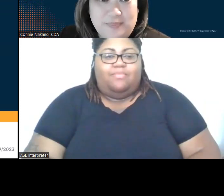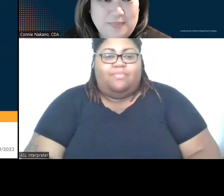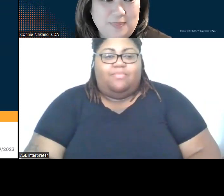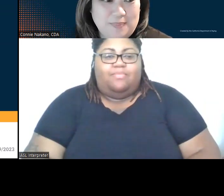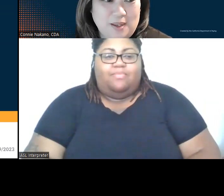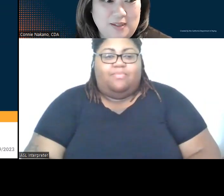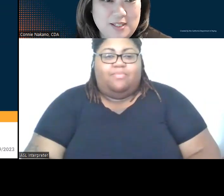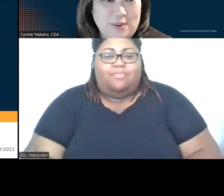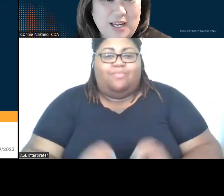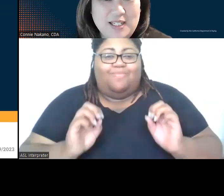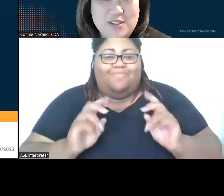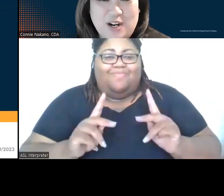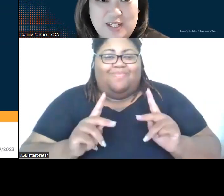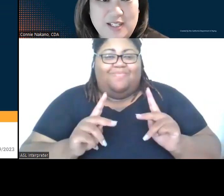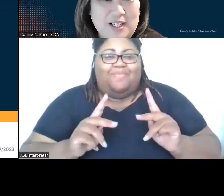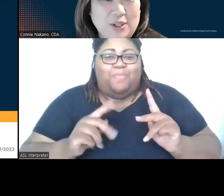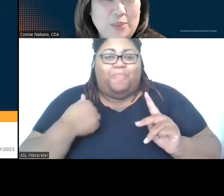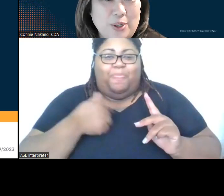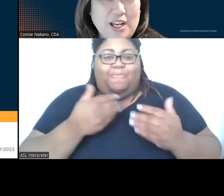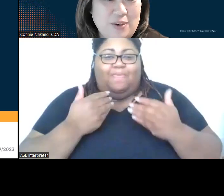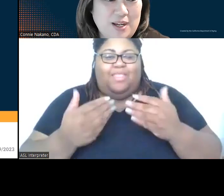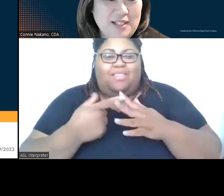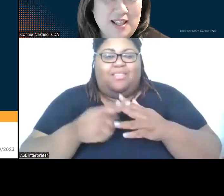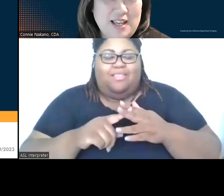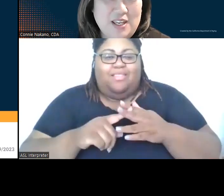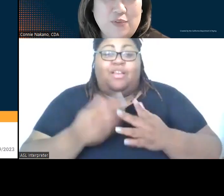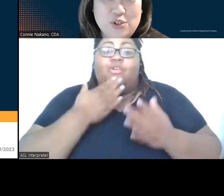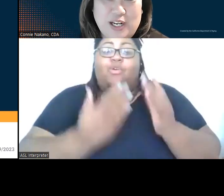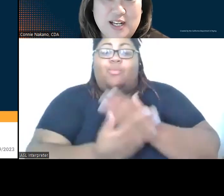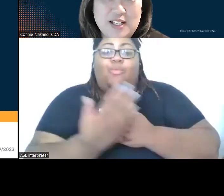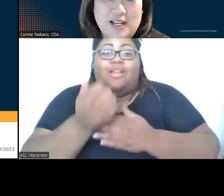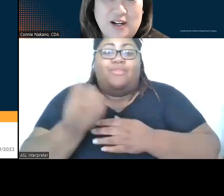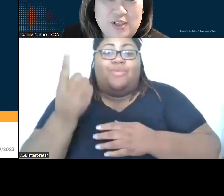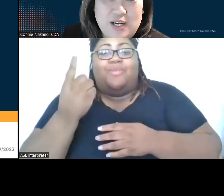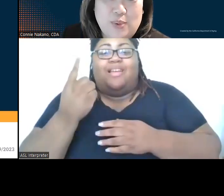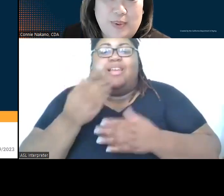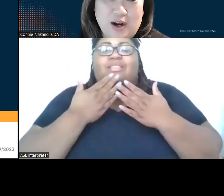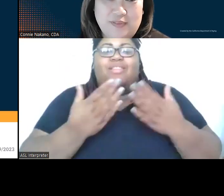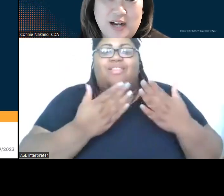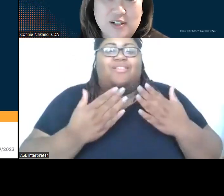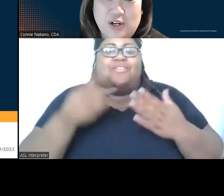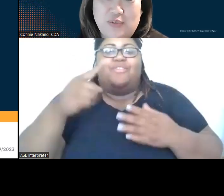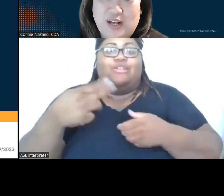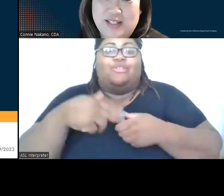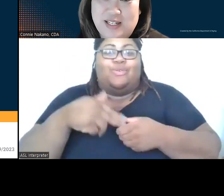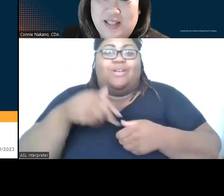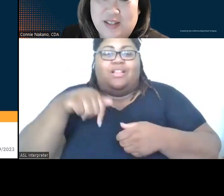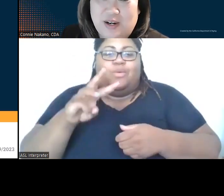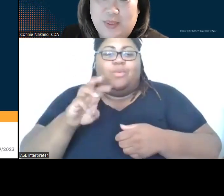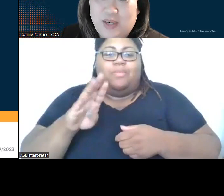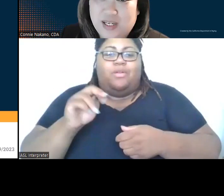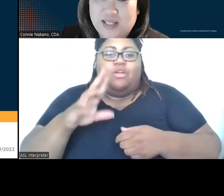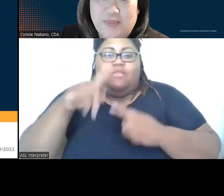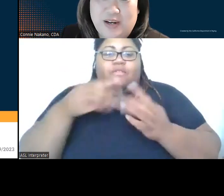All right, let's go ahead and get started. Good morning, everyone. Thank you for joining us. Today's webinar, Facts on COVID-19,